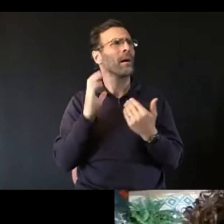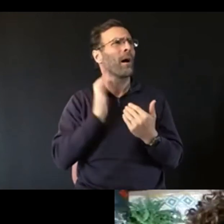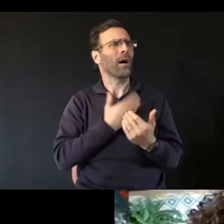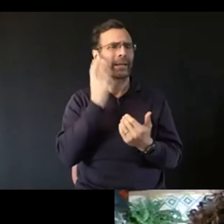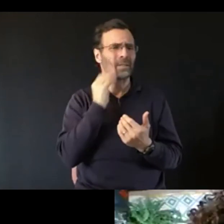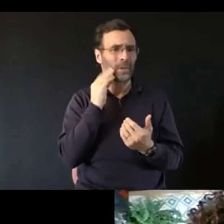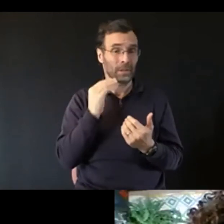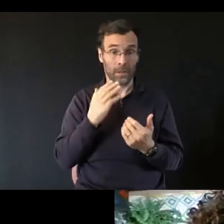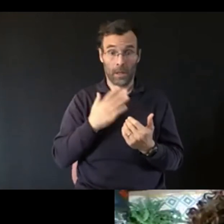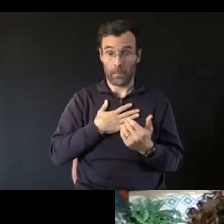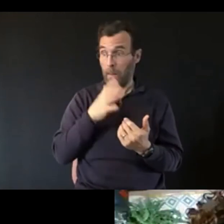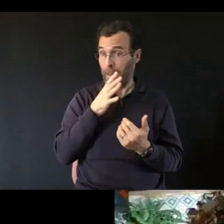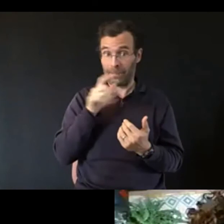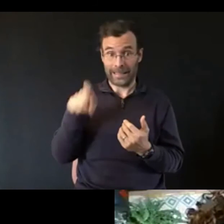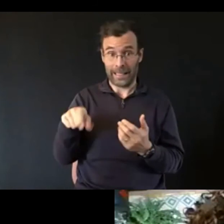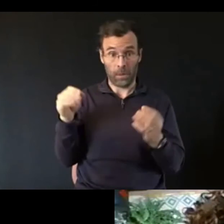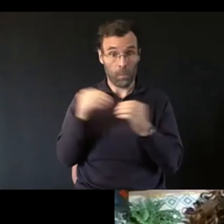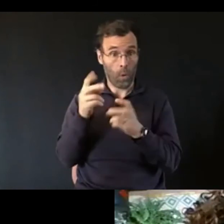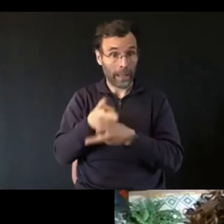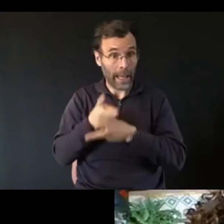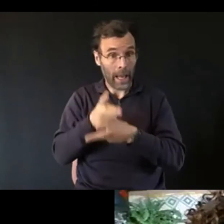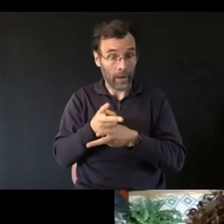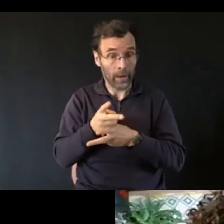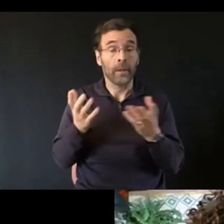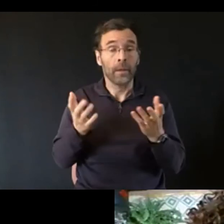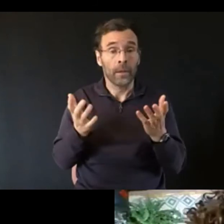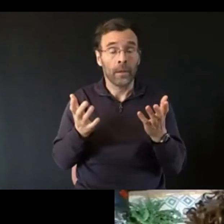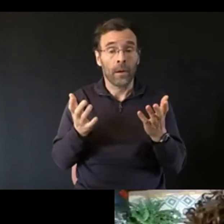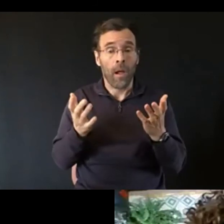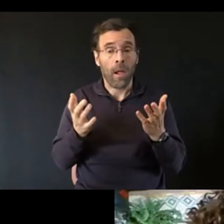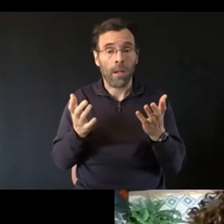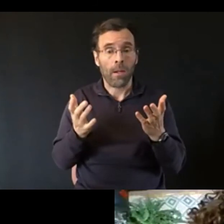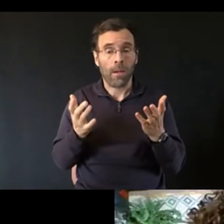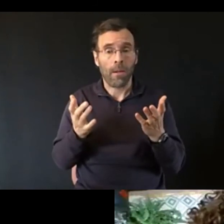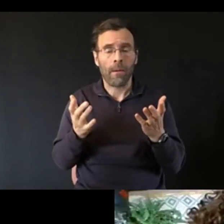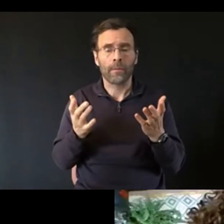my mom needed more care, it happened like successive